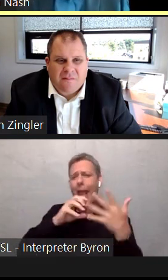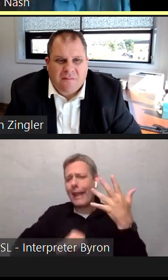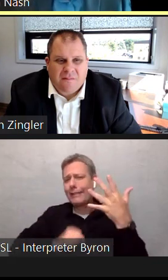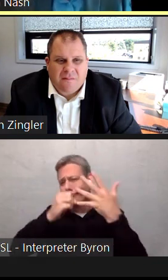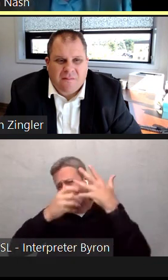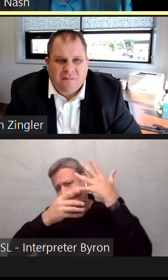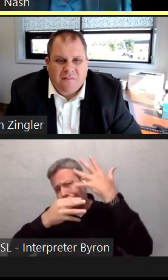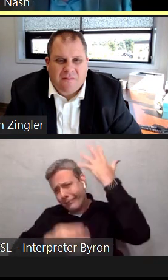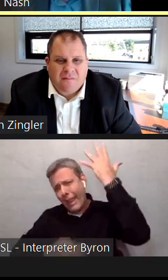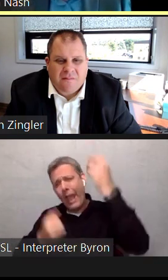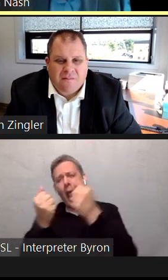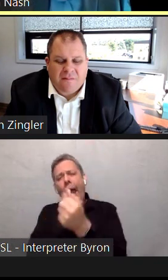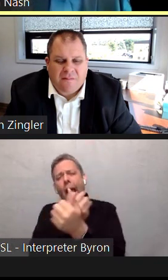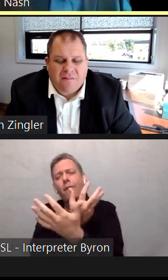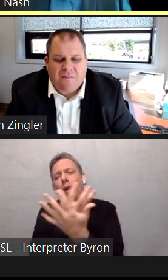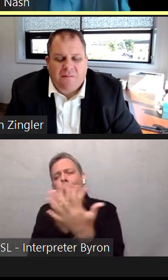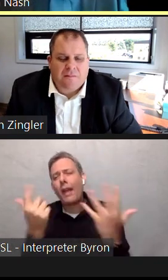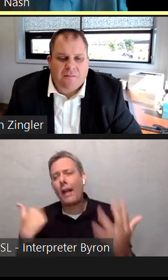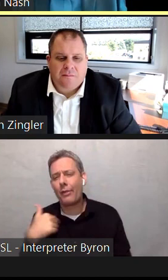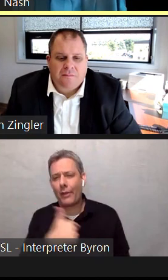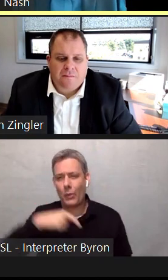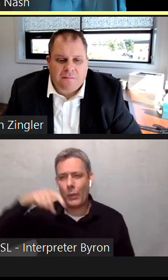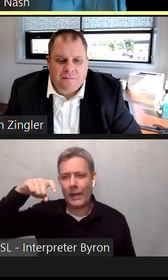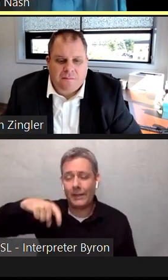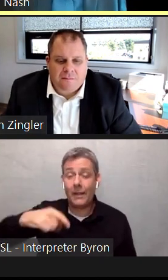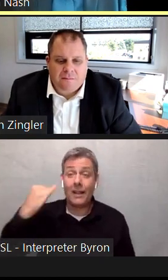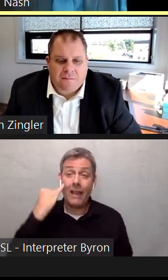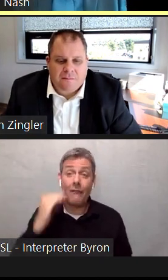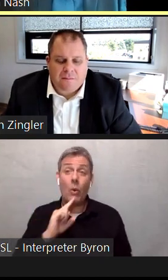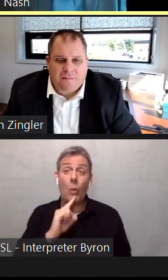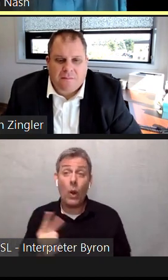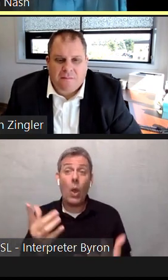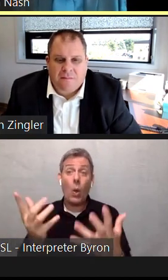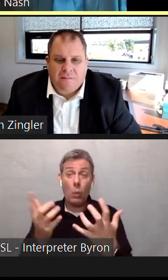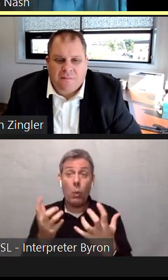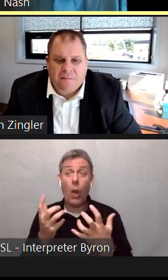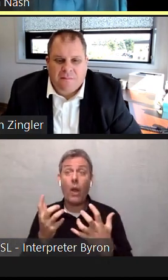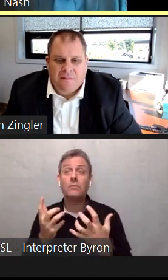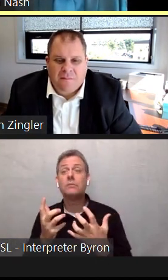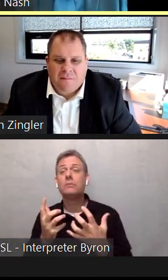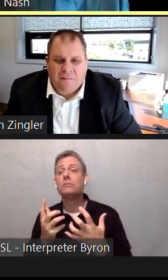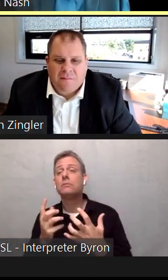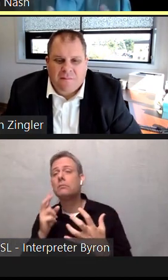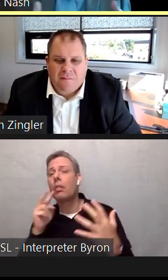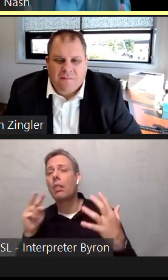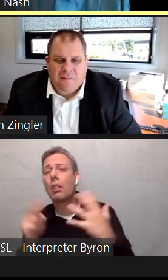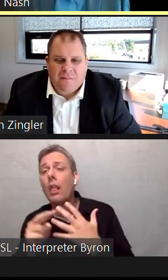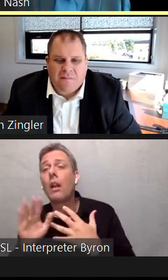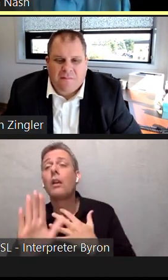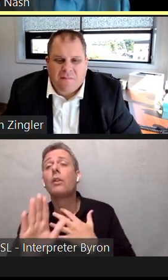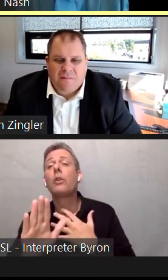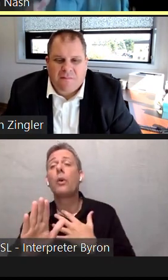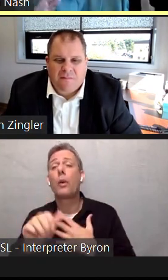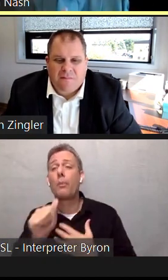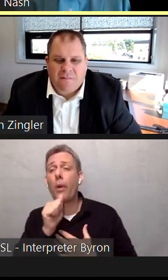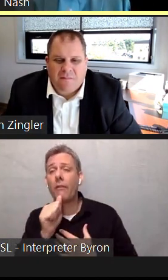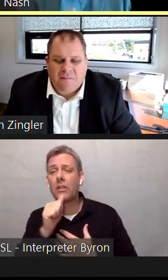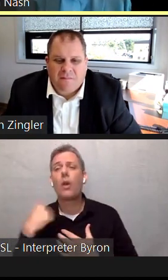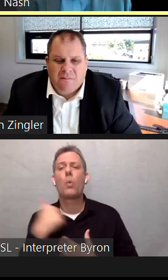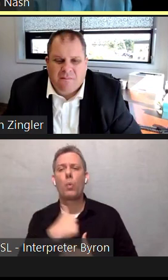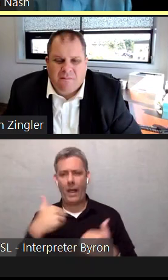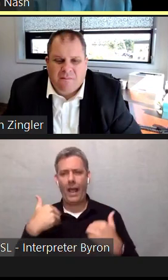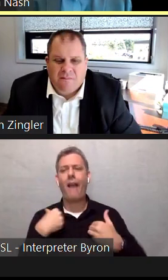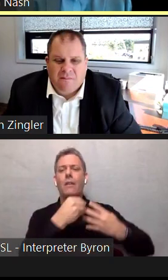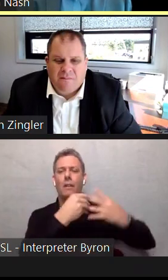have everything that we would need. If we really were intent on violating somebody's privacy, we'd have a much better way of doing it with that data and